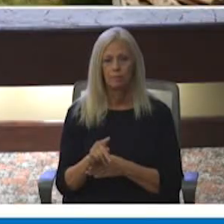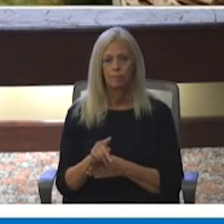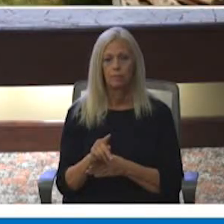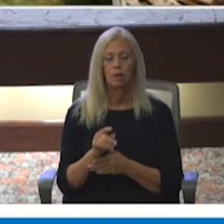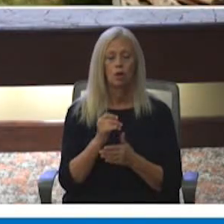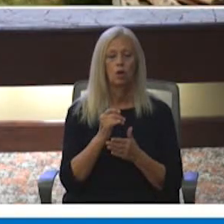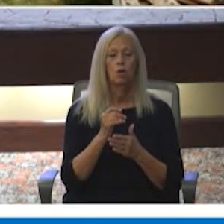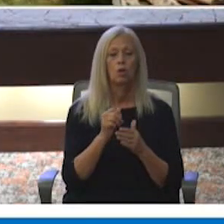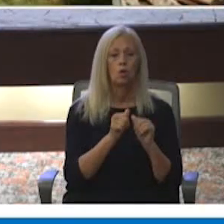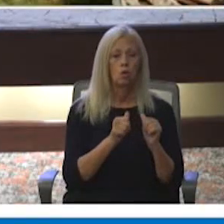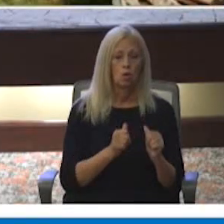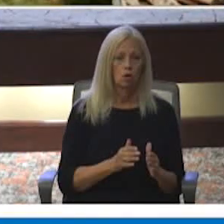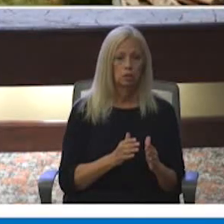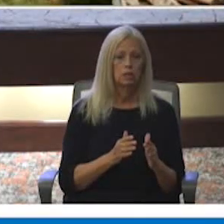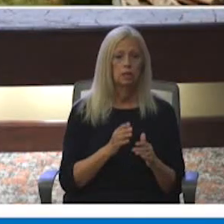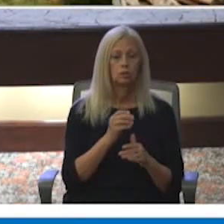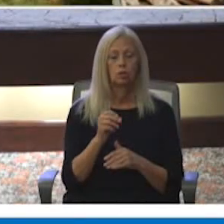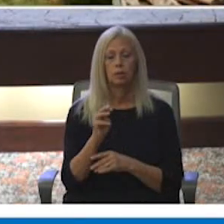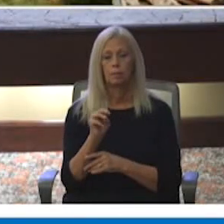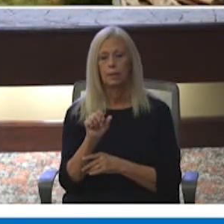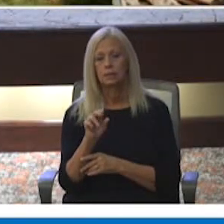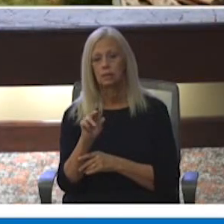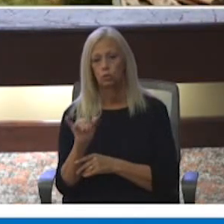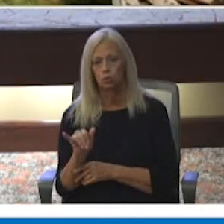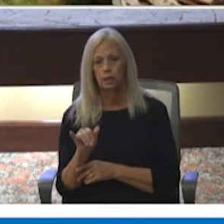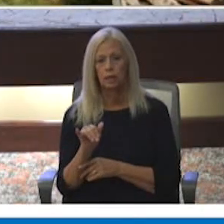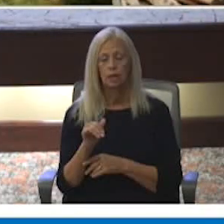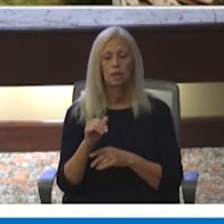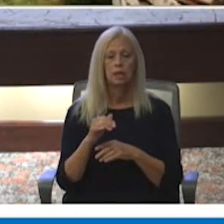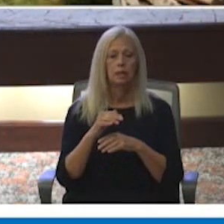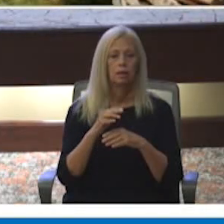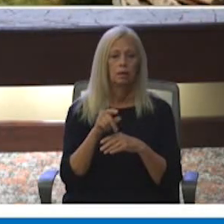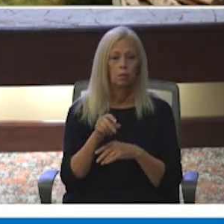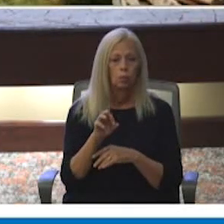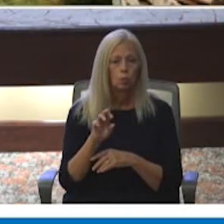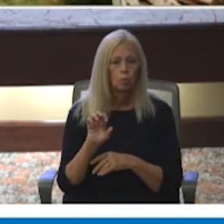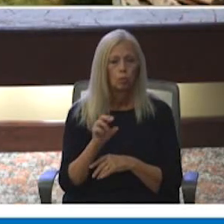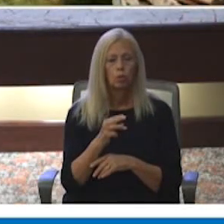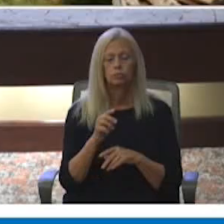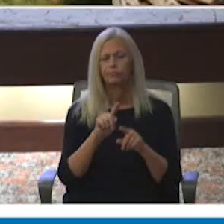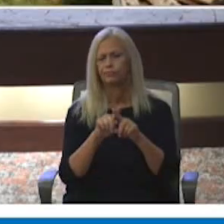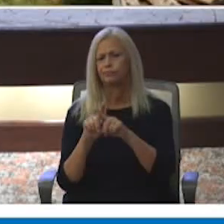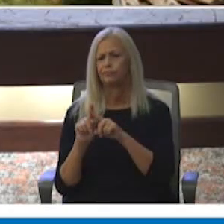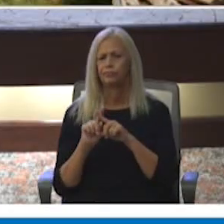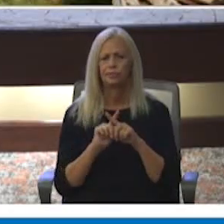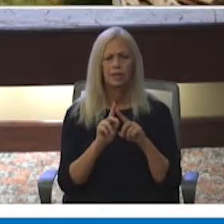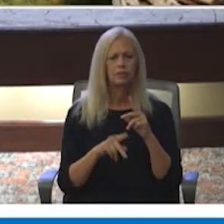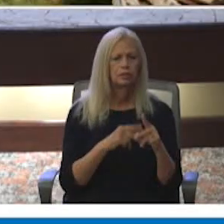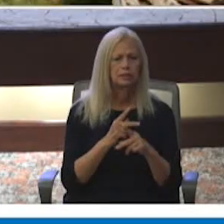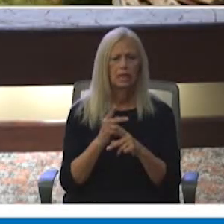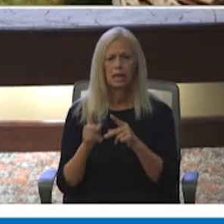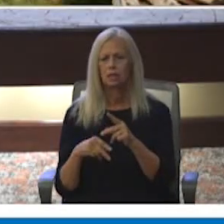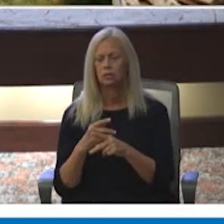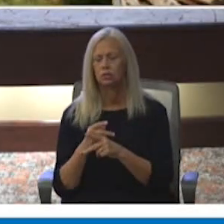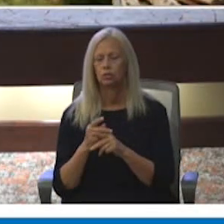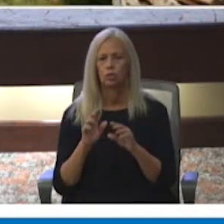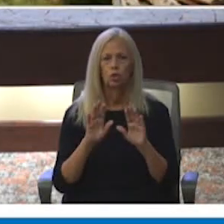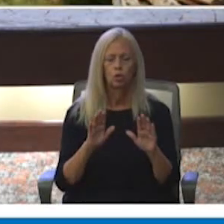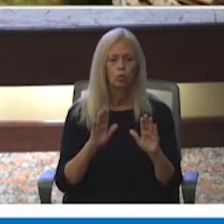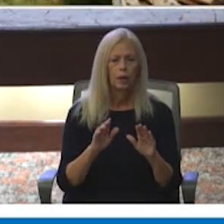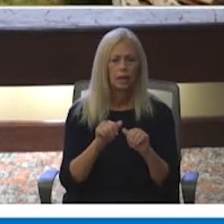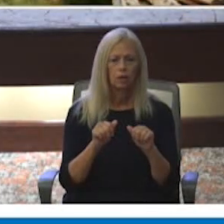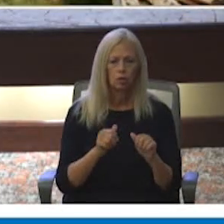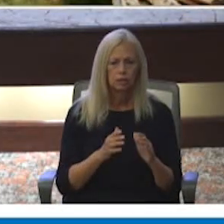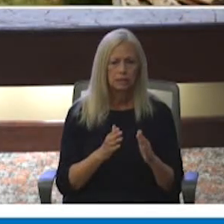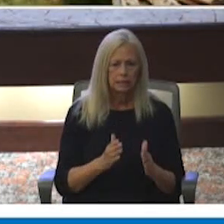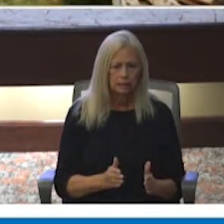character, emphasis on masonry, porches, and shade, rooted in historic agrarian styles throughout Waco. There's great architects on the team that have documented